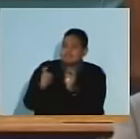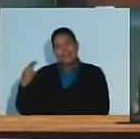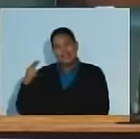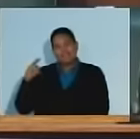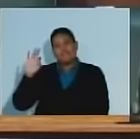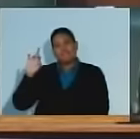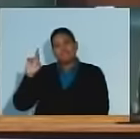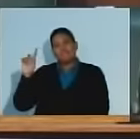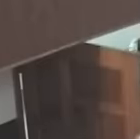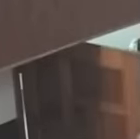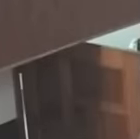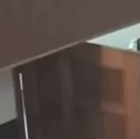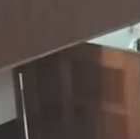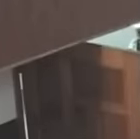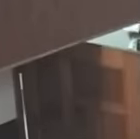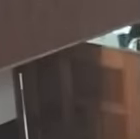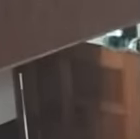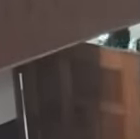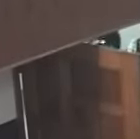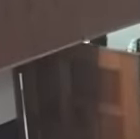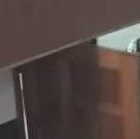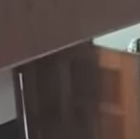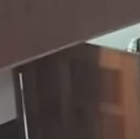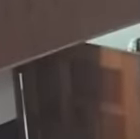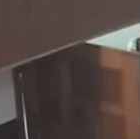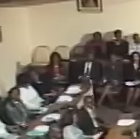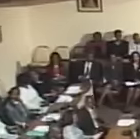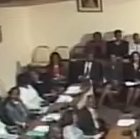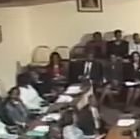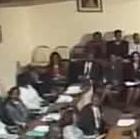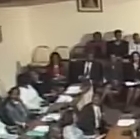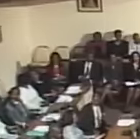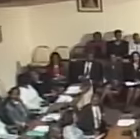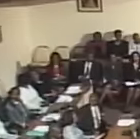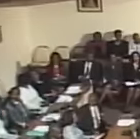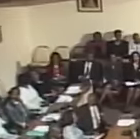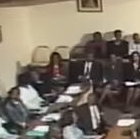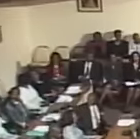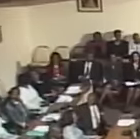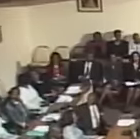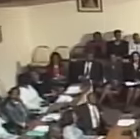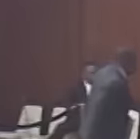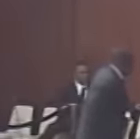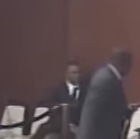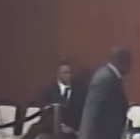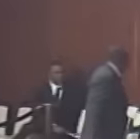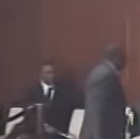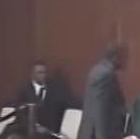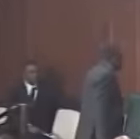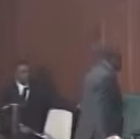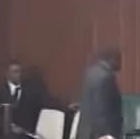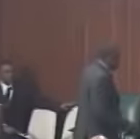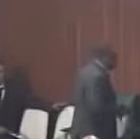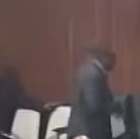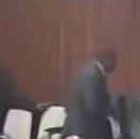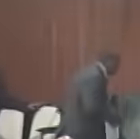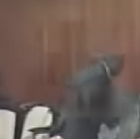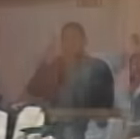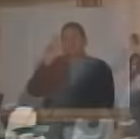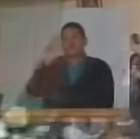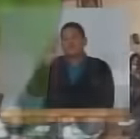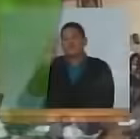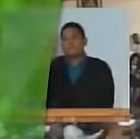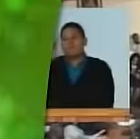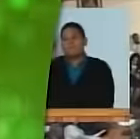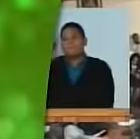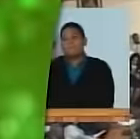known as the upper house. Hence, Thursday, March 10 marked the opening of the new parliament and swearing-in ceremony of its members.